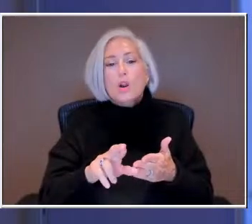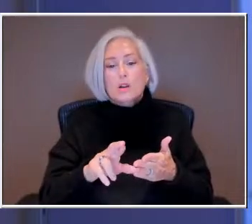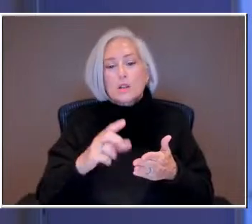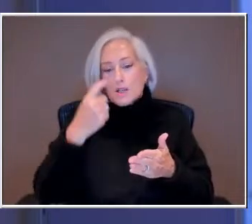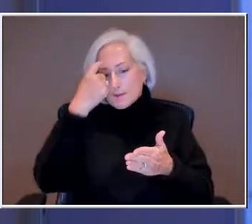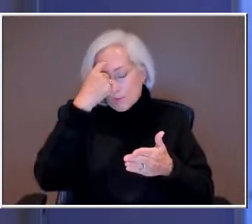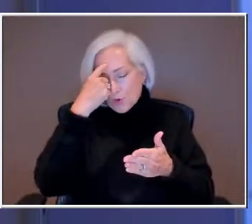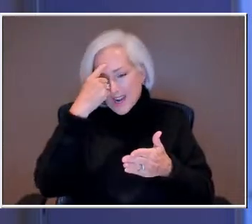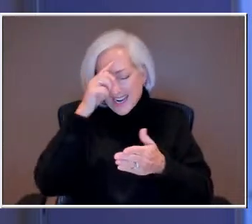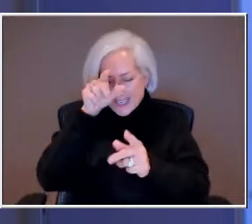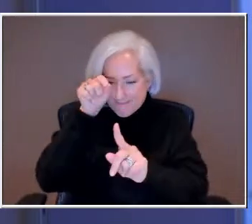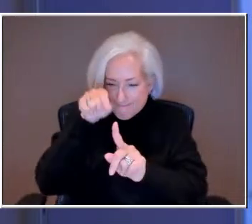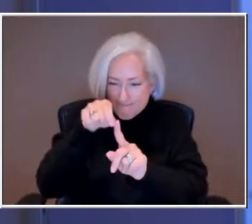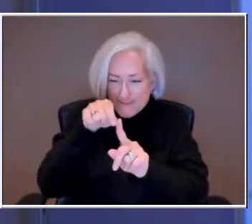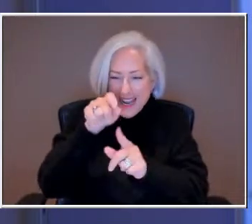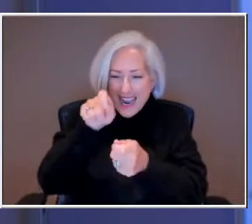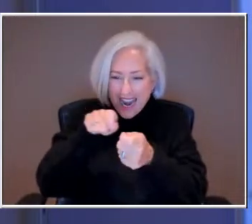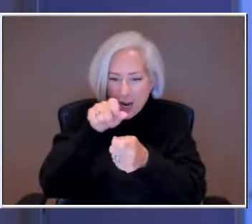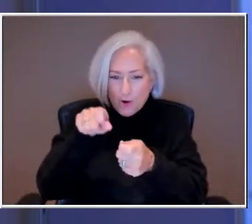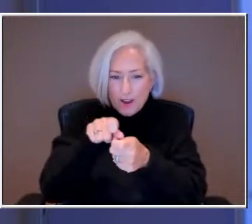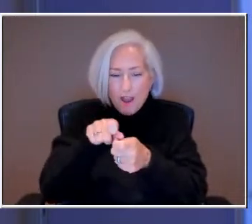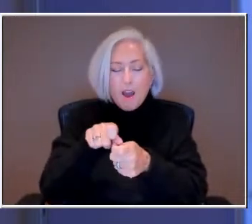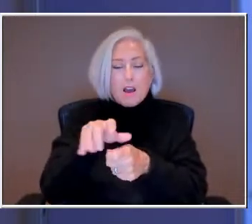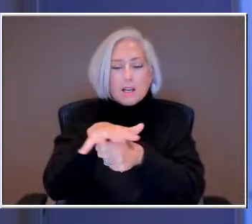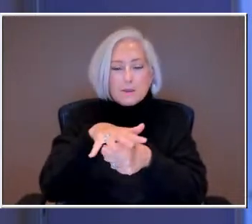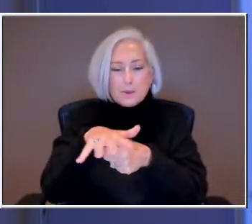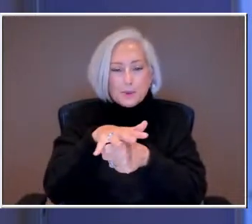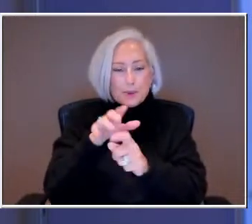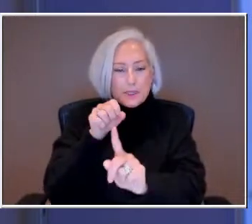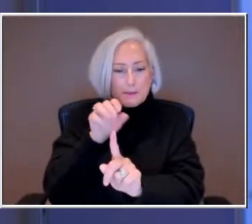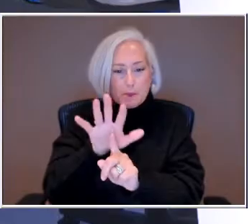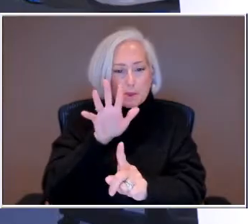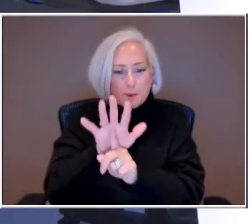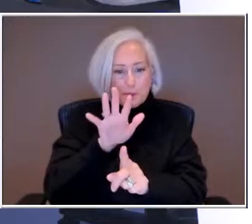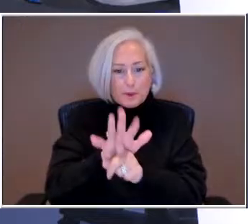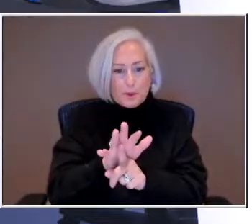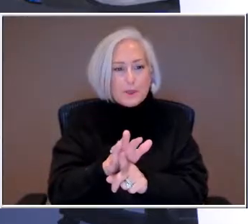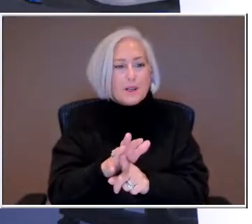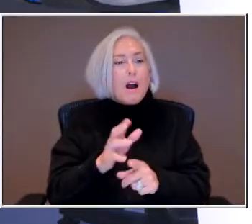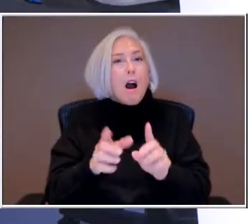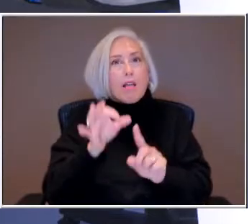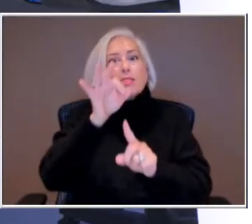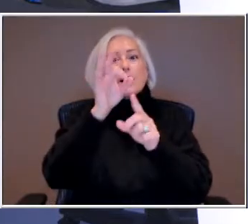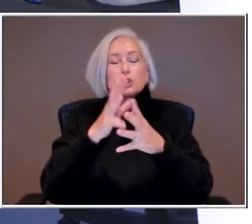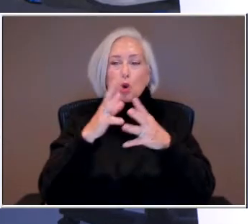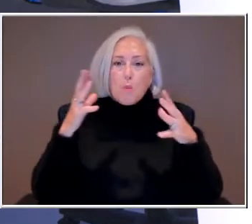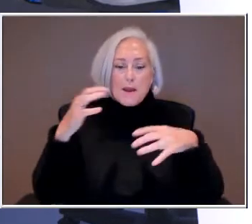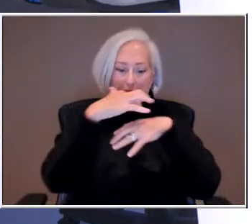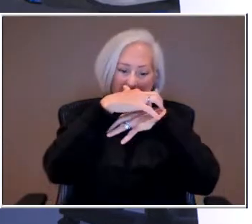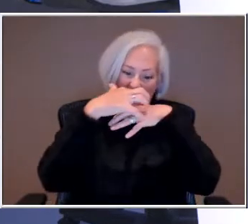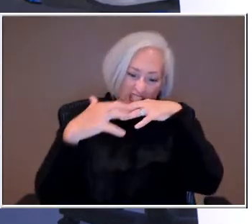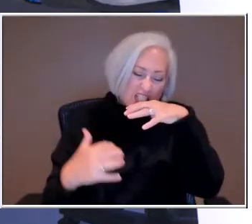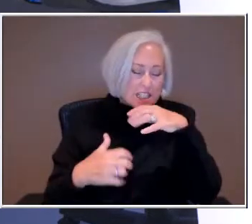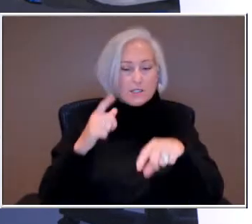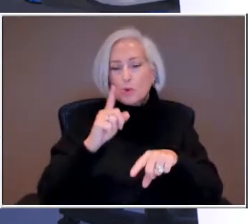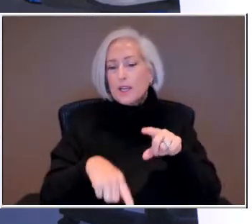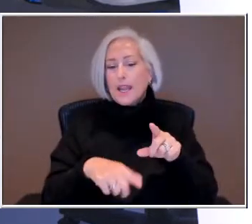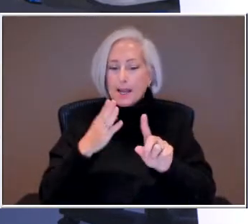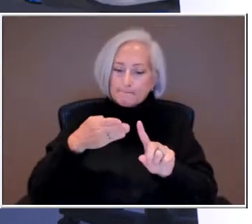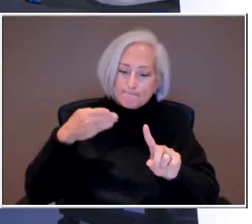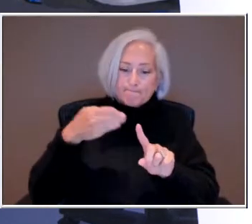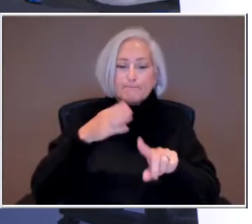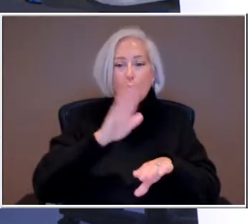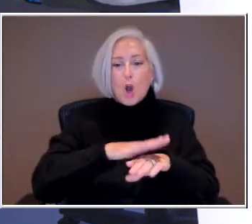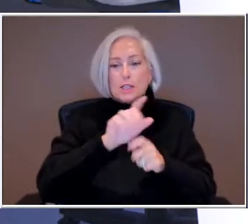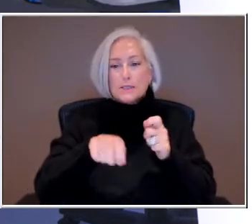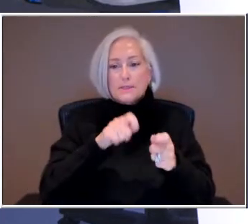so many lesions that it's just not possible to treat individual targeted lesions. Aaron wants to know if you could get lung cancer screening if you